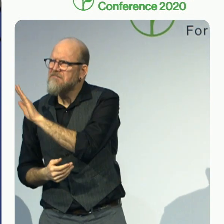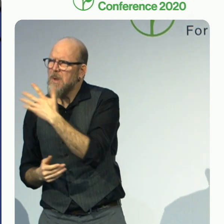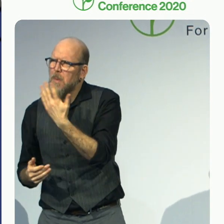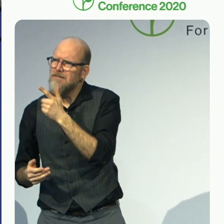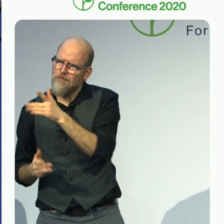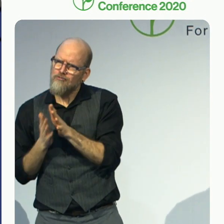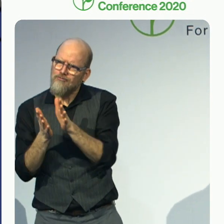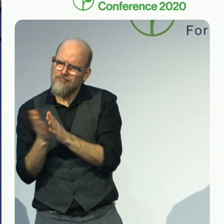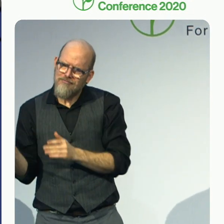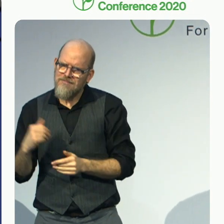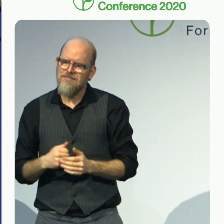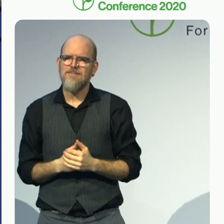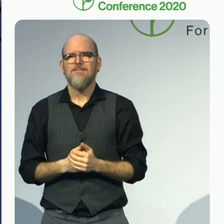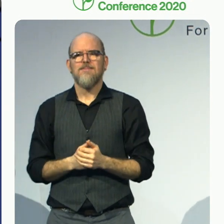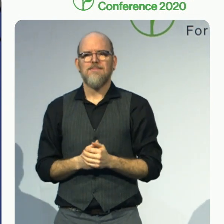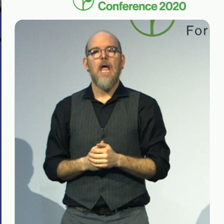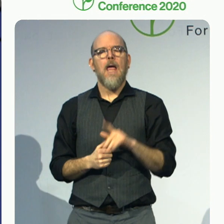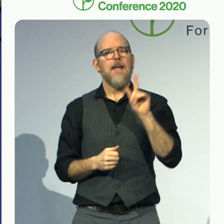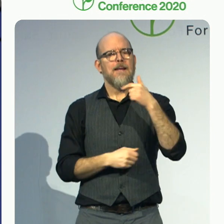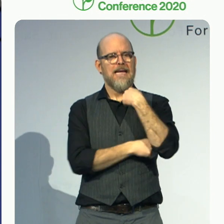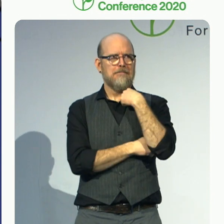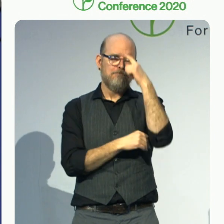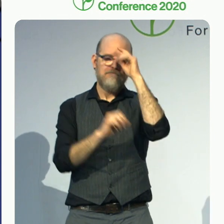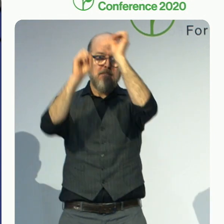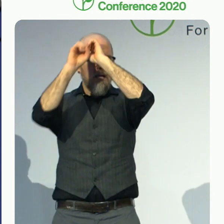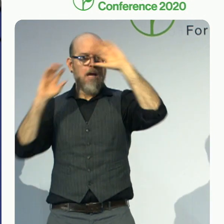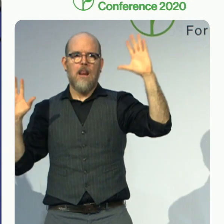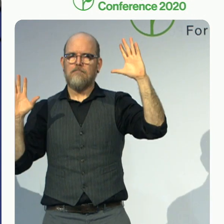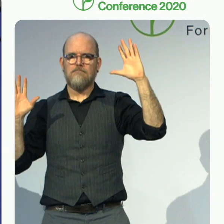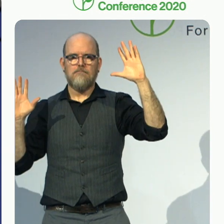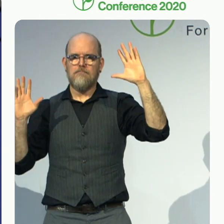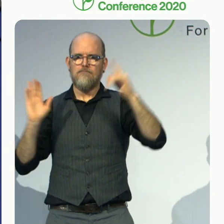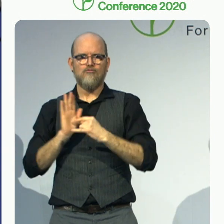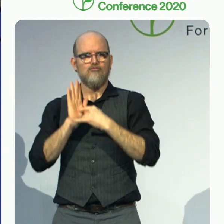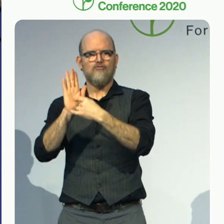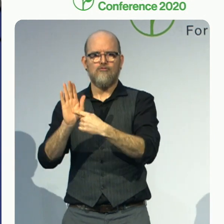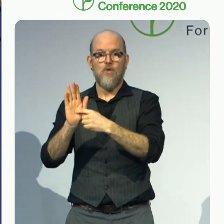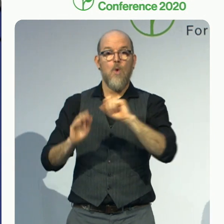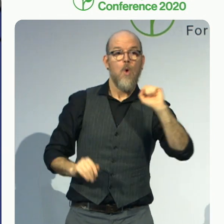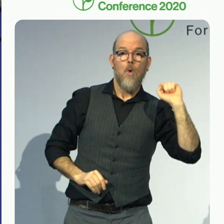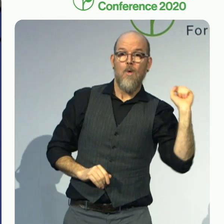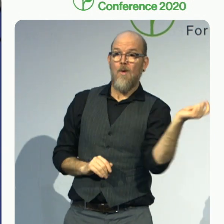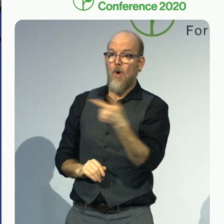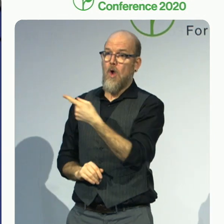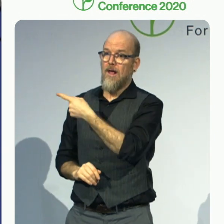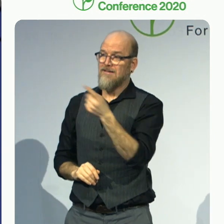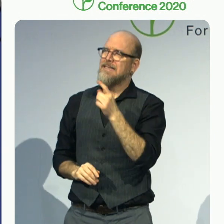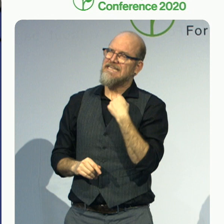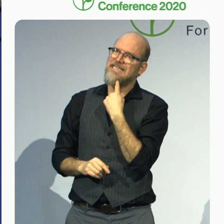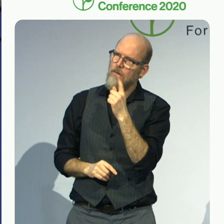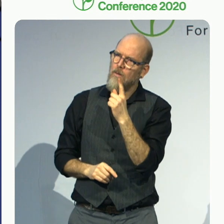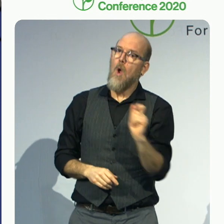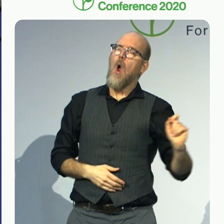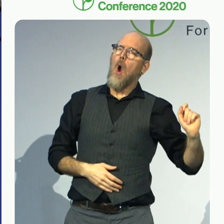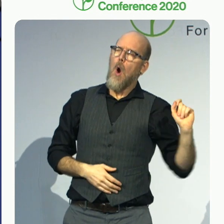There's, we can't say that enough. But the point I wanted to make at this point in time actually has been made by our previous keynote